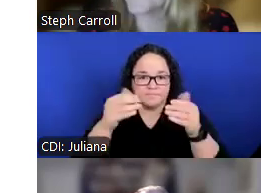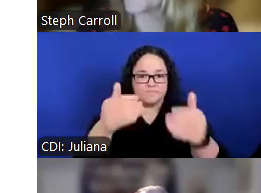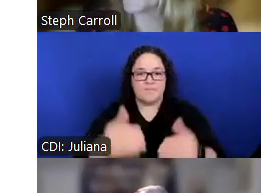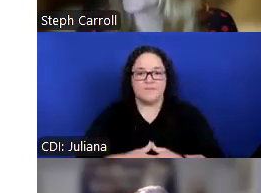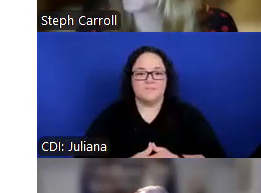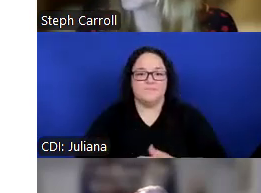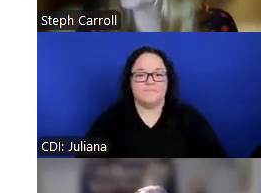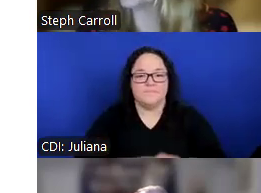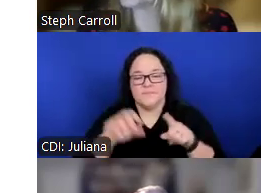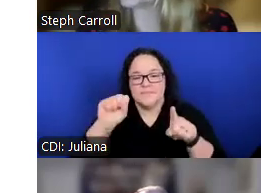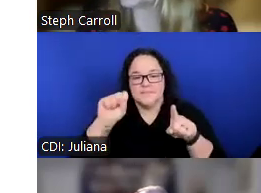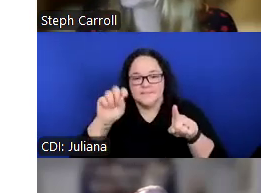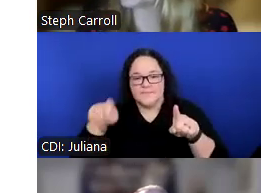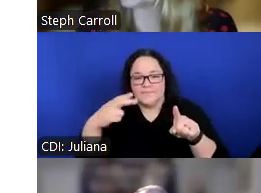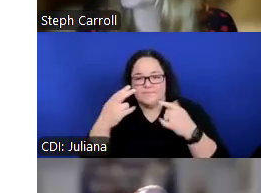Just bear with me, folks.